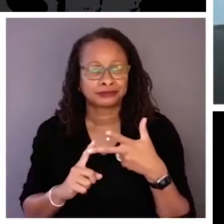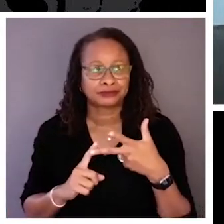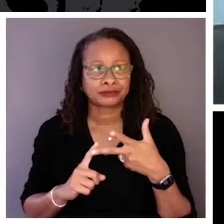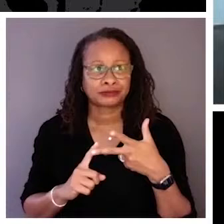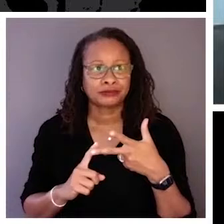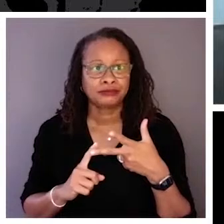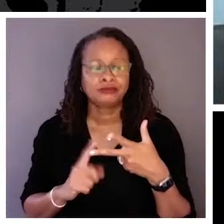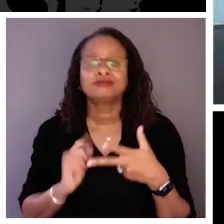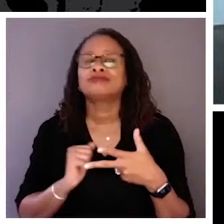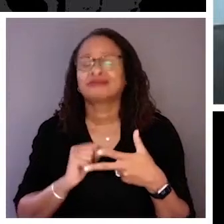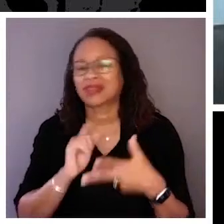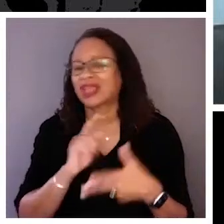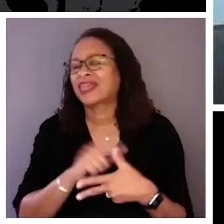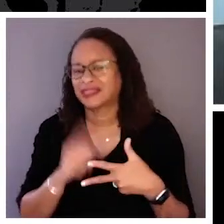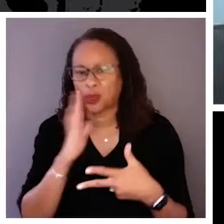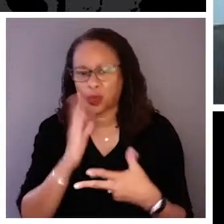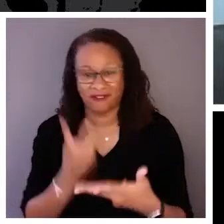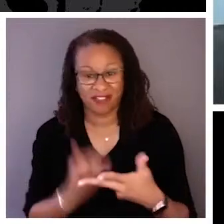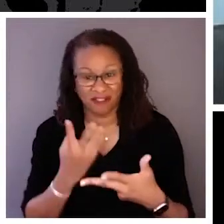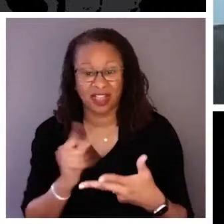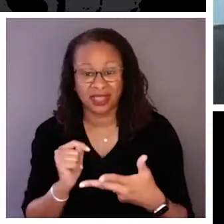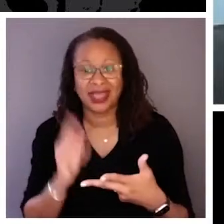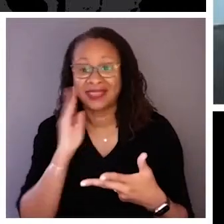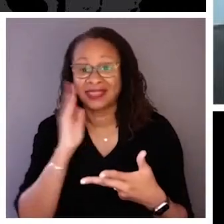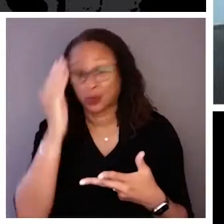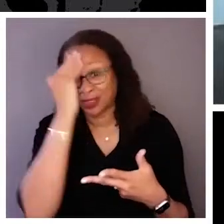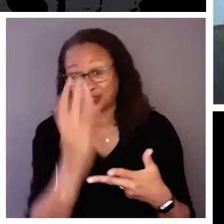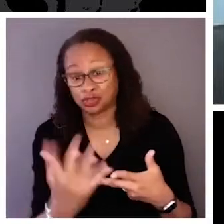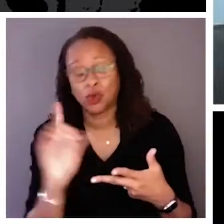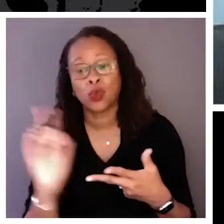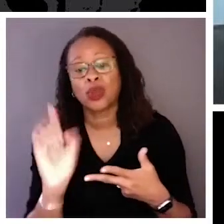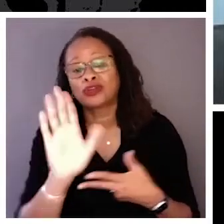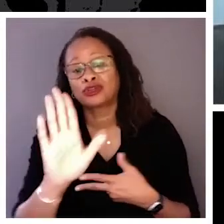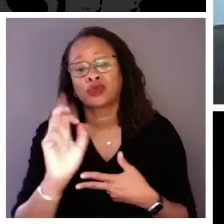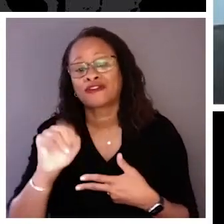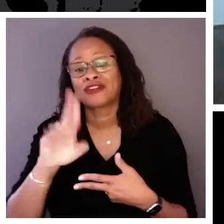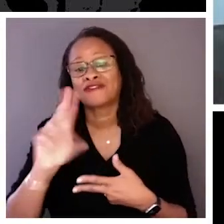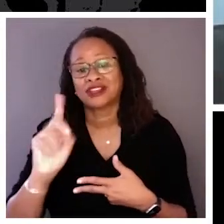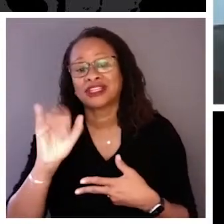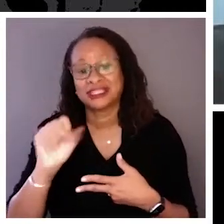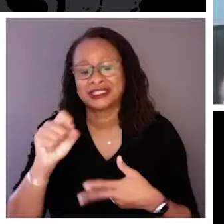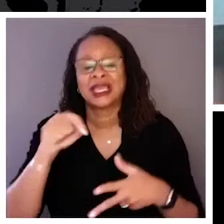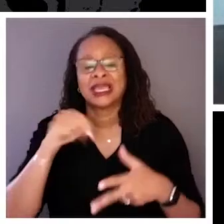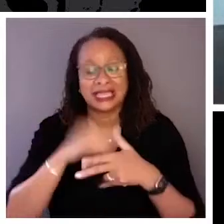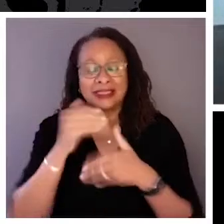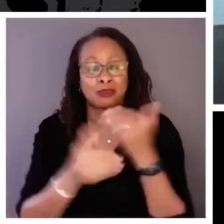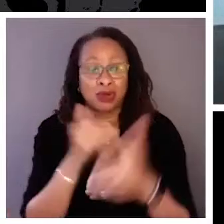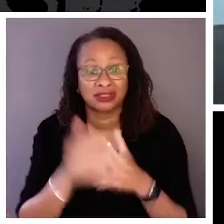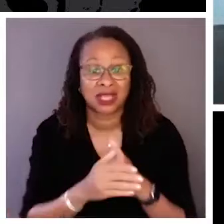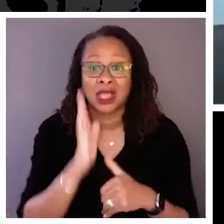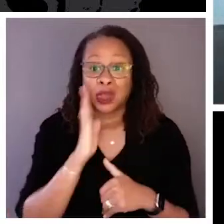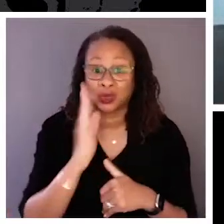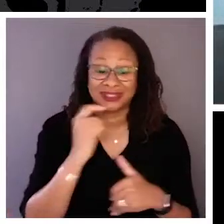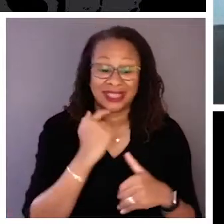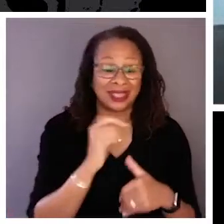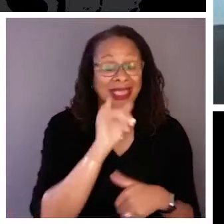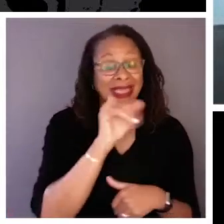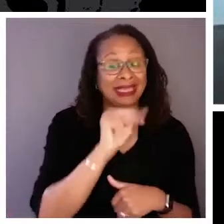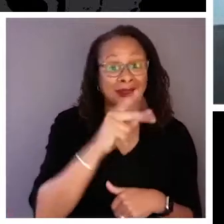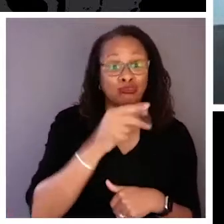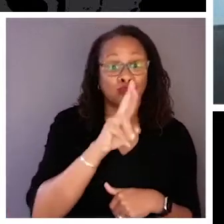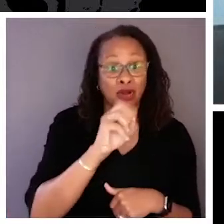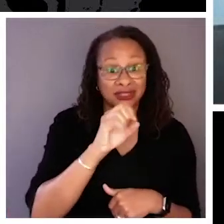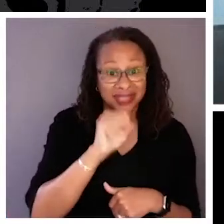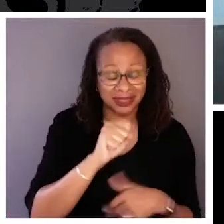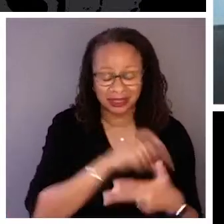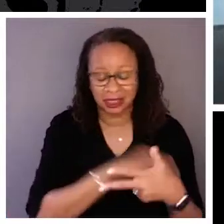they'll verify this, and then they'll tell you where your refund is in processing. So they'll say it's in processing, or it's on its way